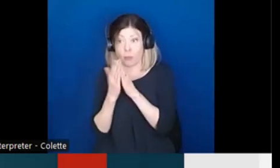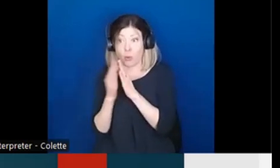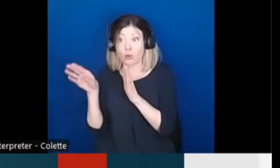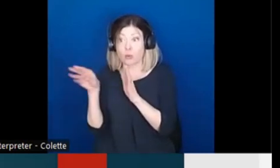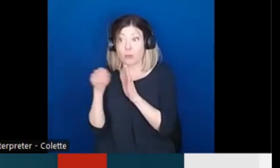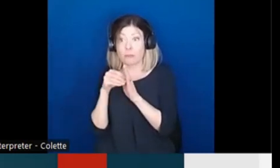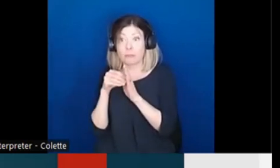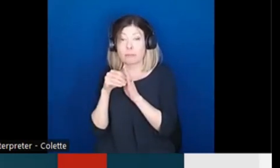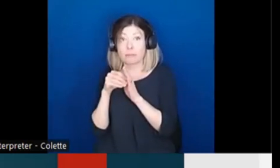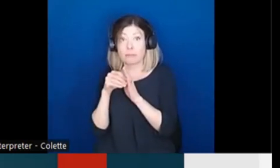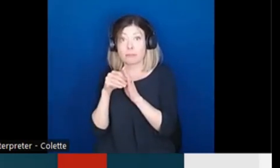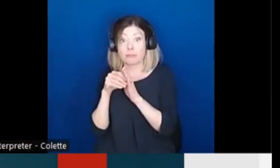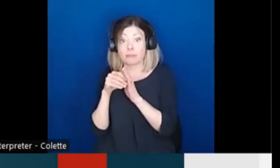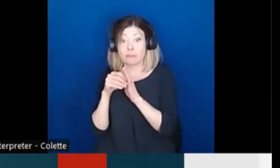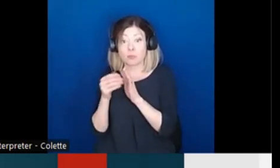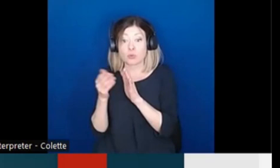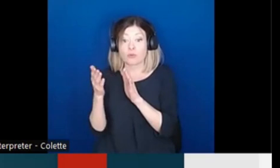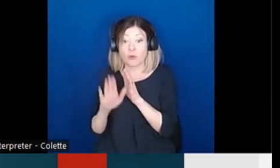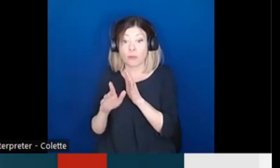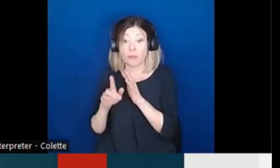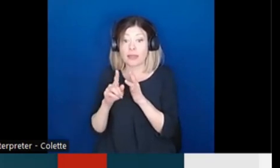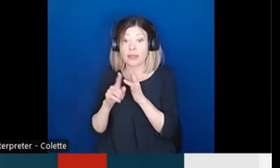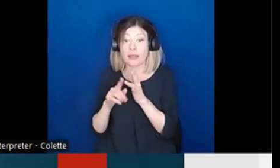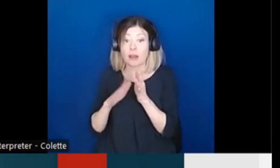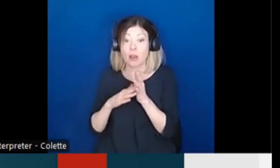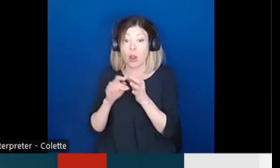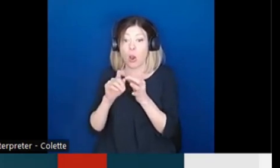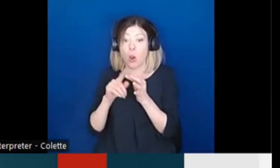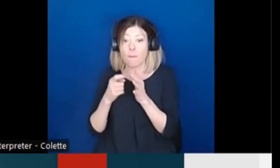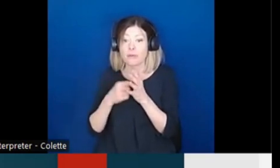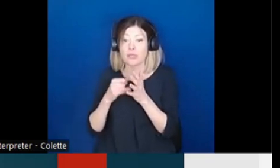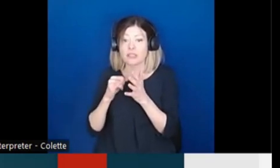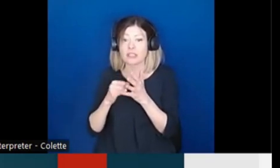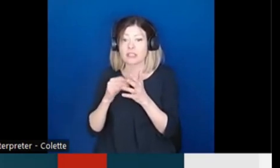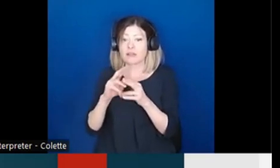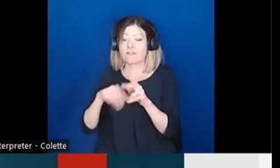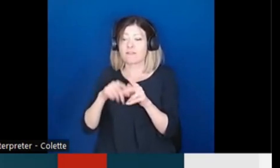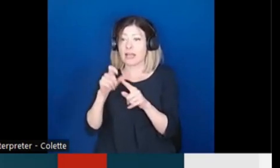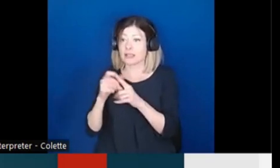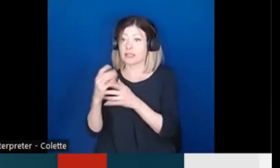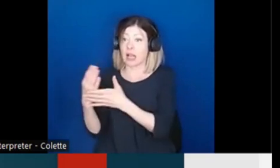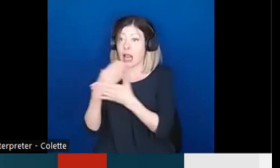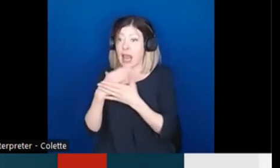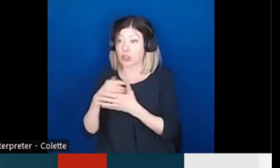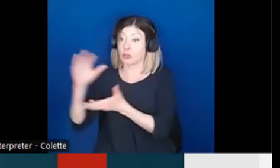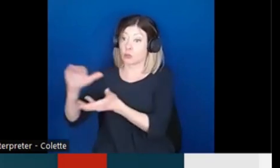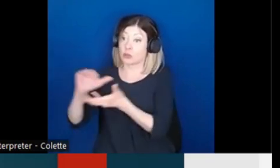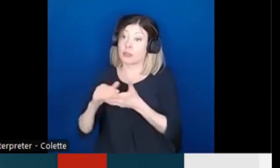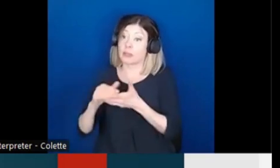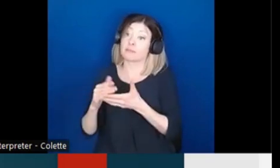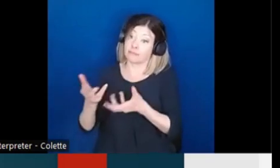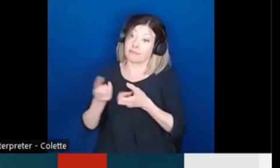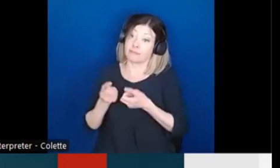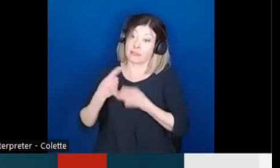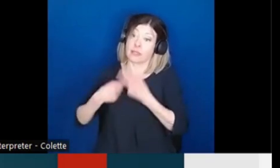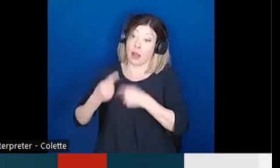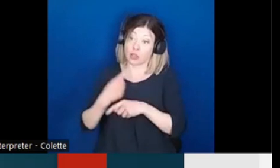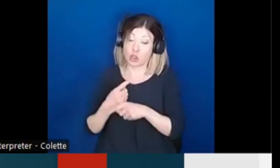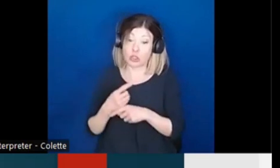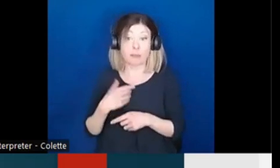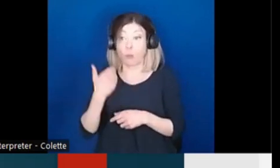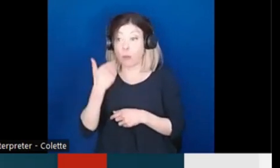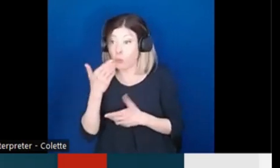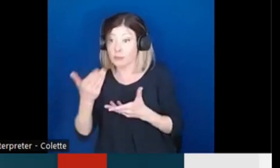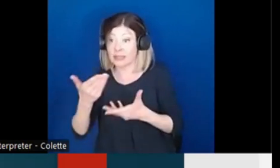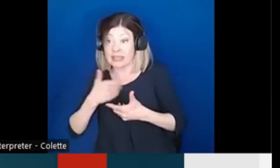was part of this Honours Field collection, and that was last year. So we're always still getting manuscripts,